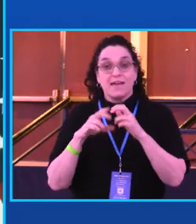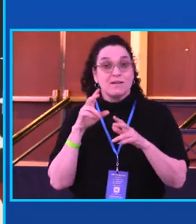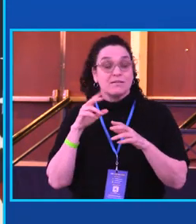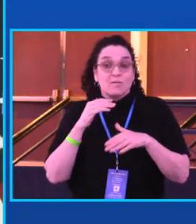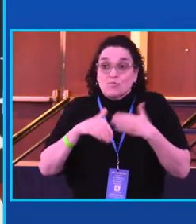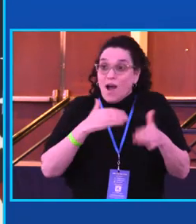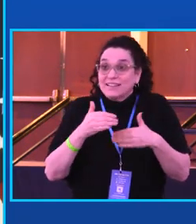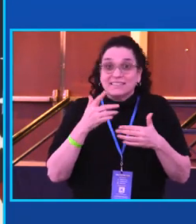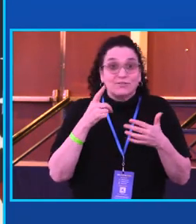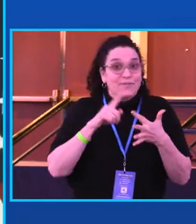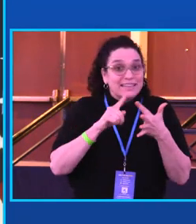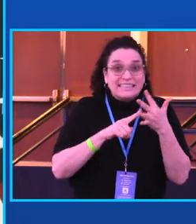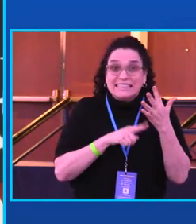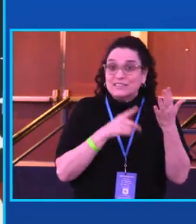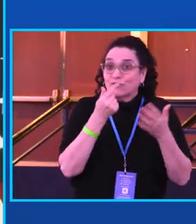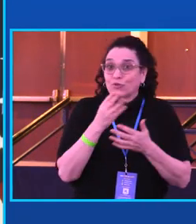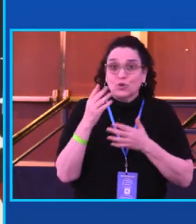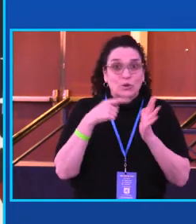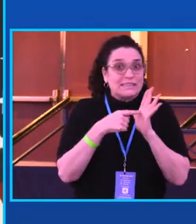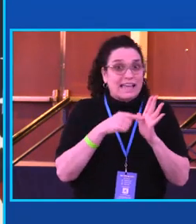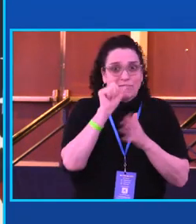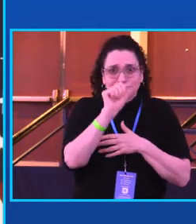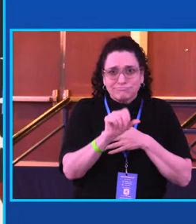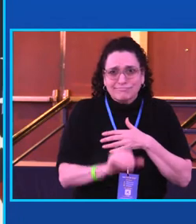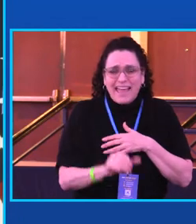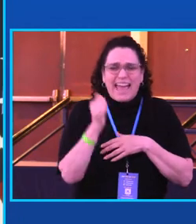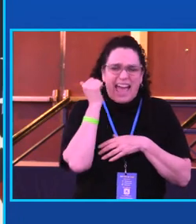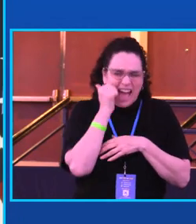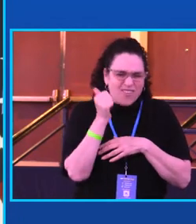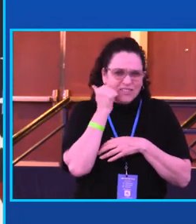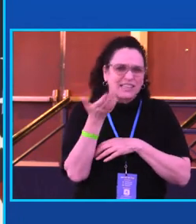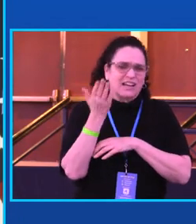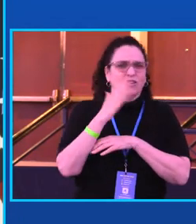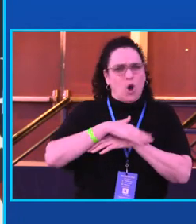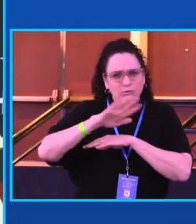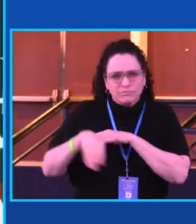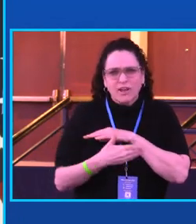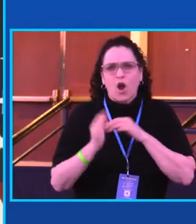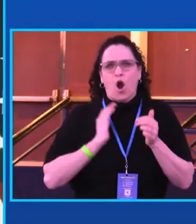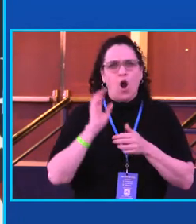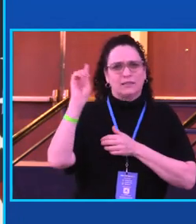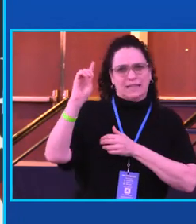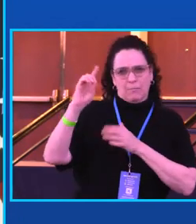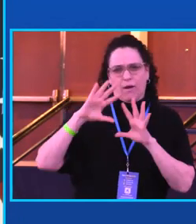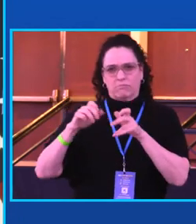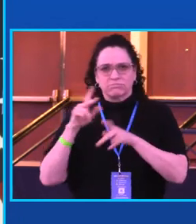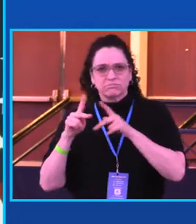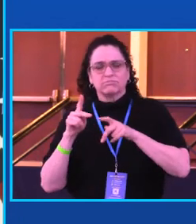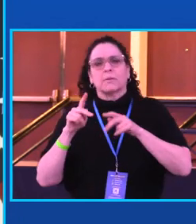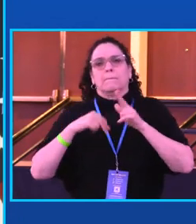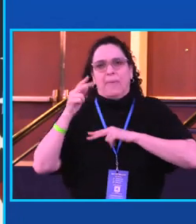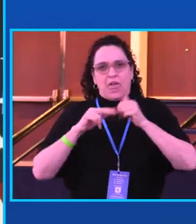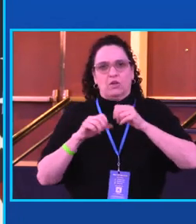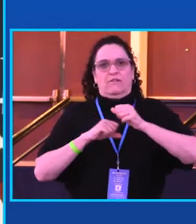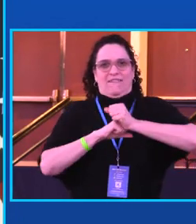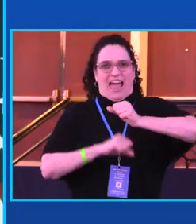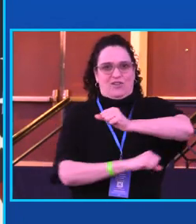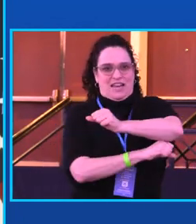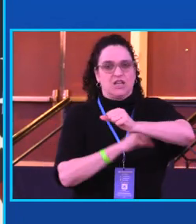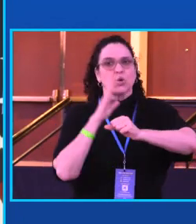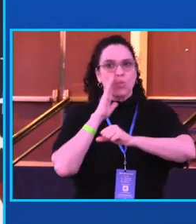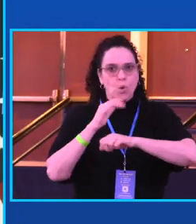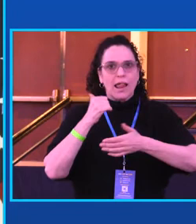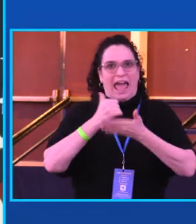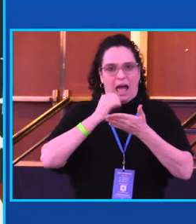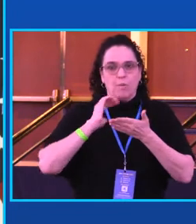few examples, day in and day out, our Democratic state parties build a foundation that holds up our entire political